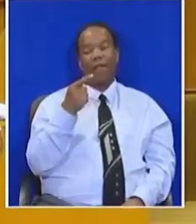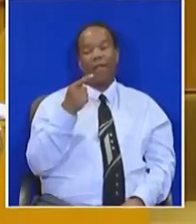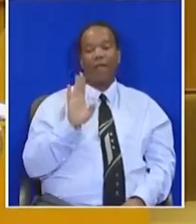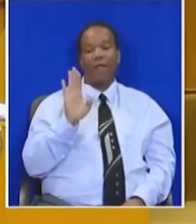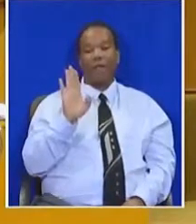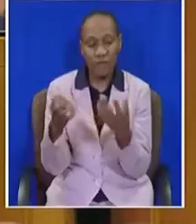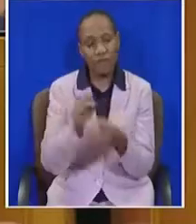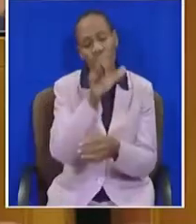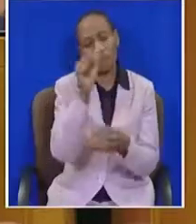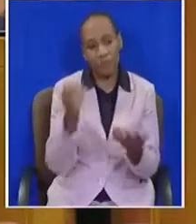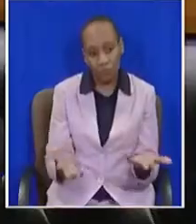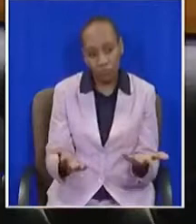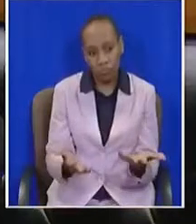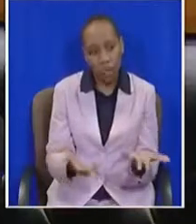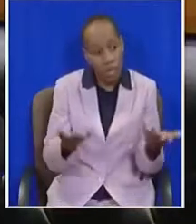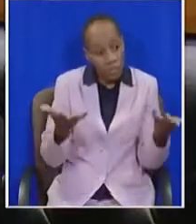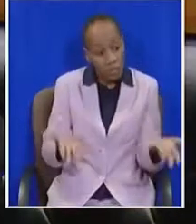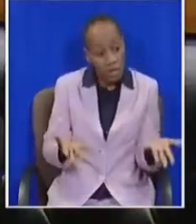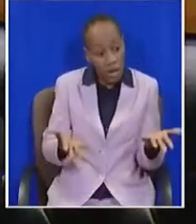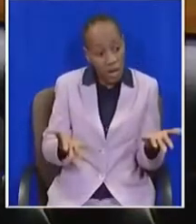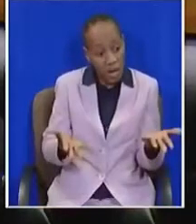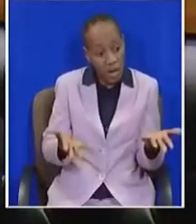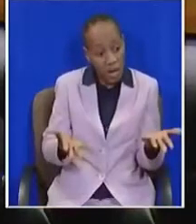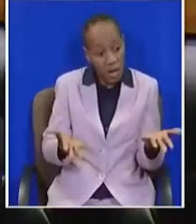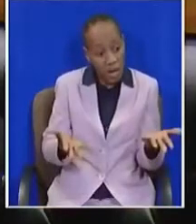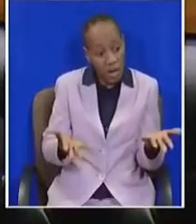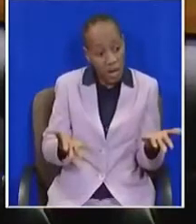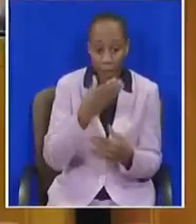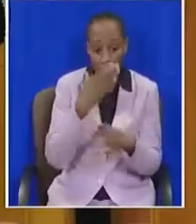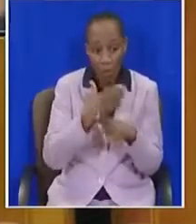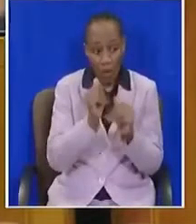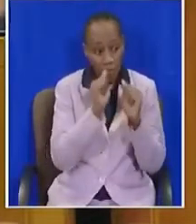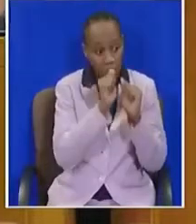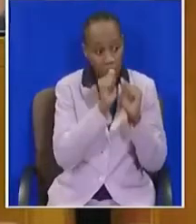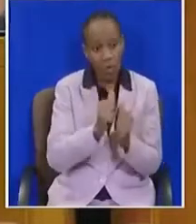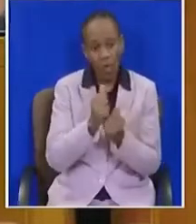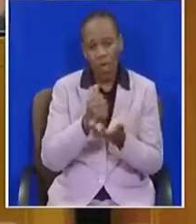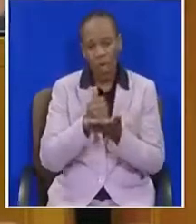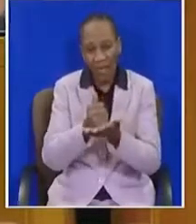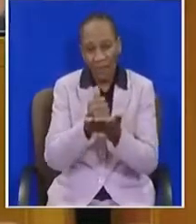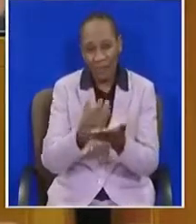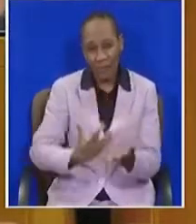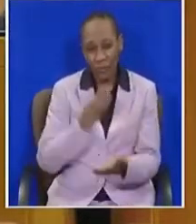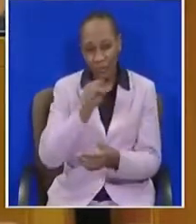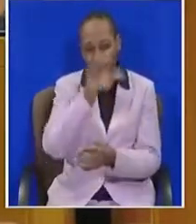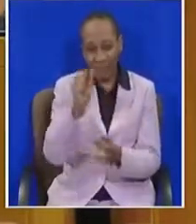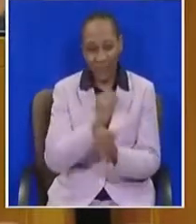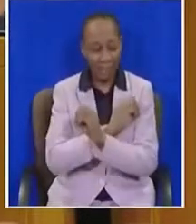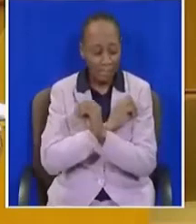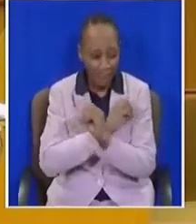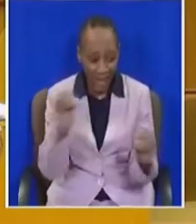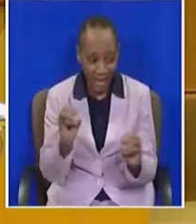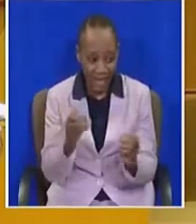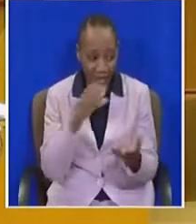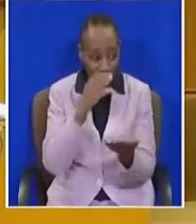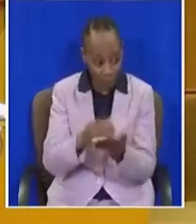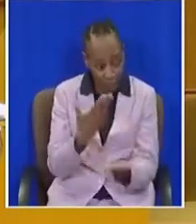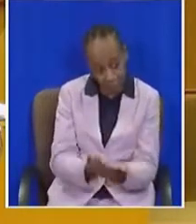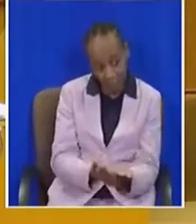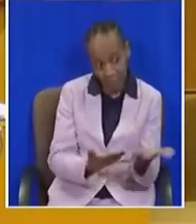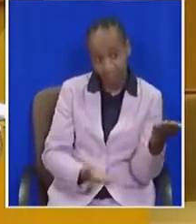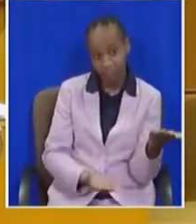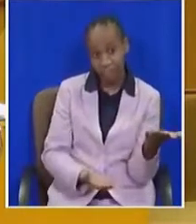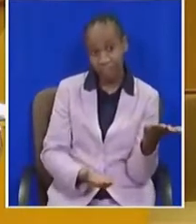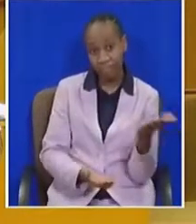sustained. Can you concede that today that your presidency has failed South Africa's youth? The Honorable, the